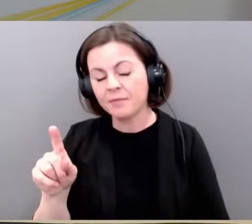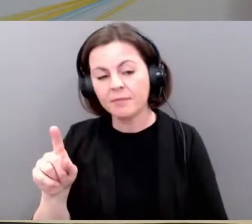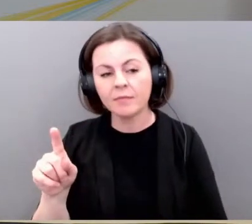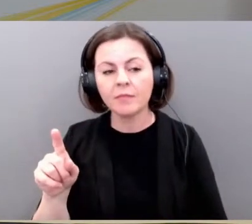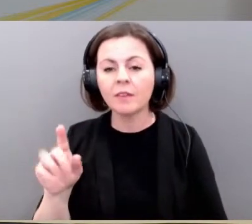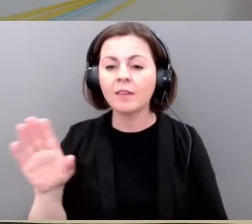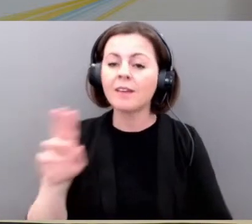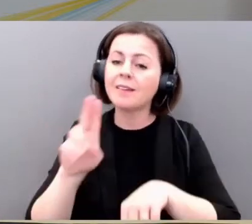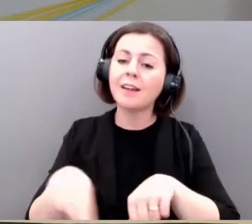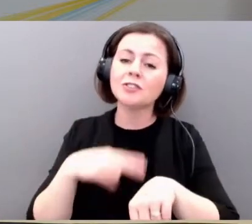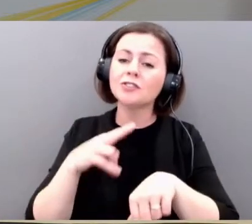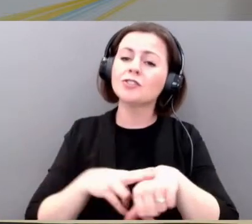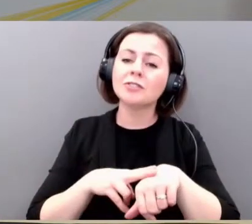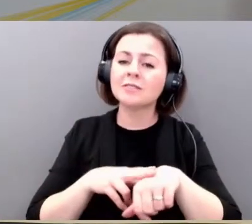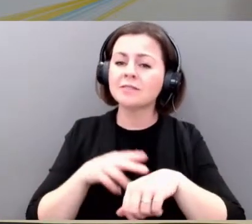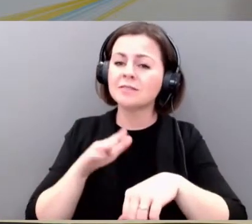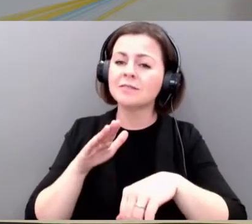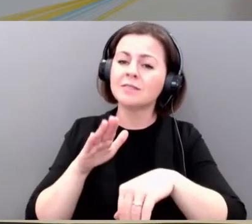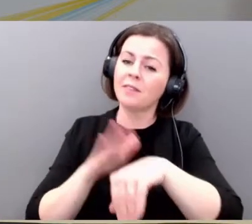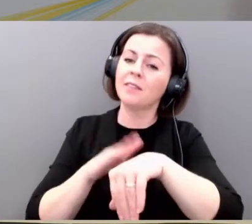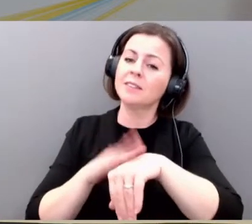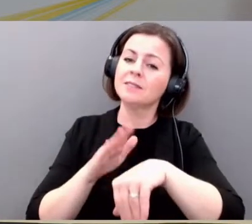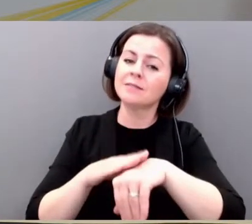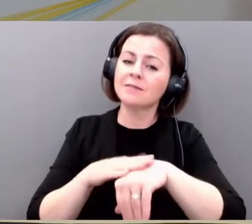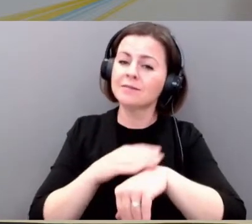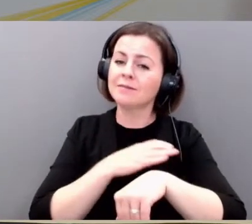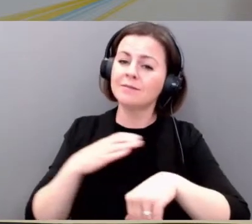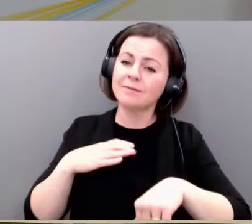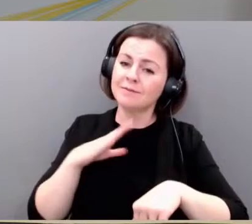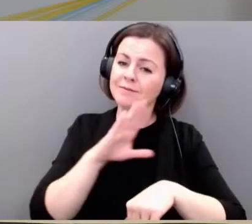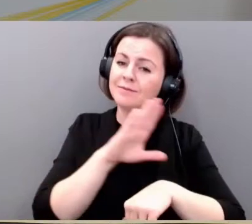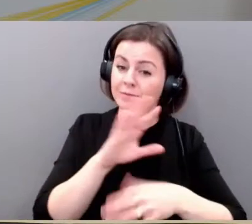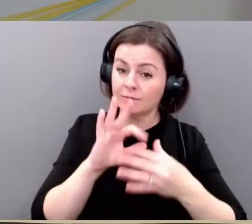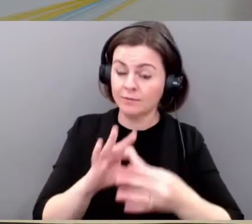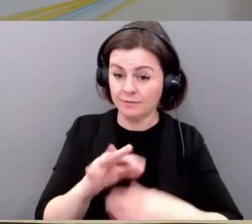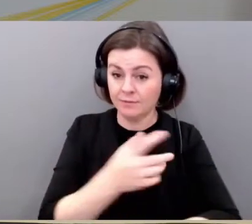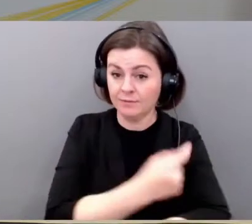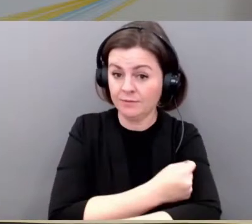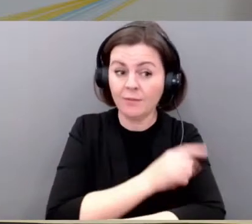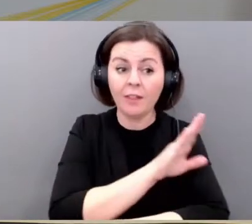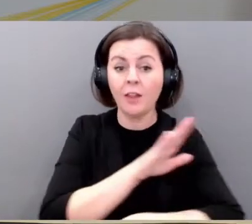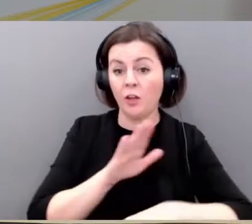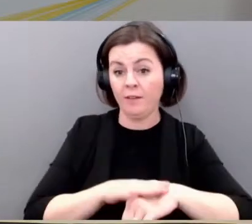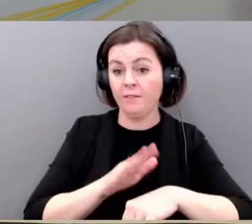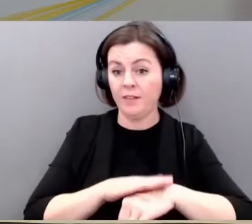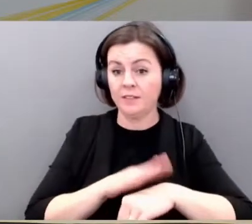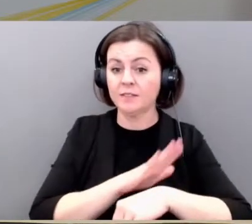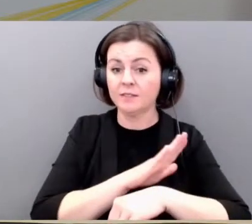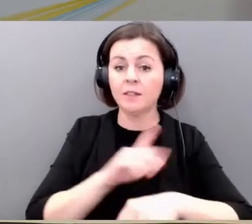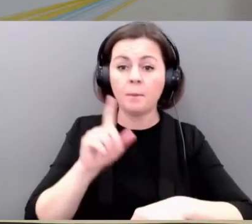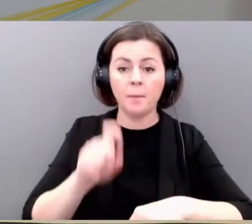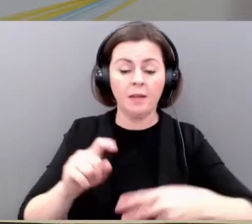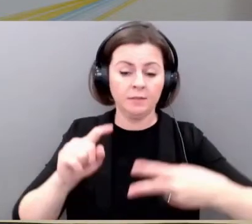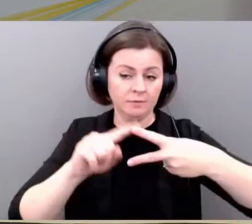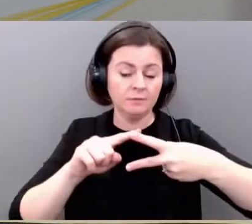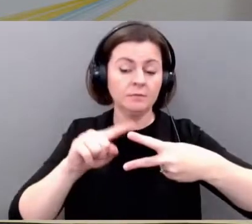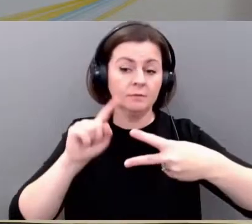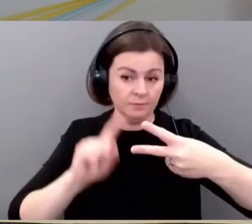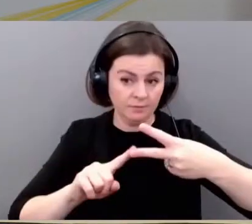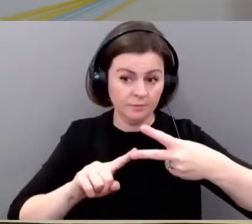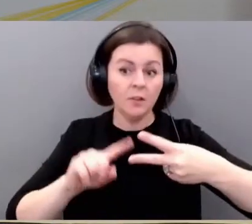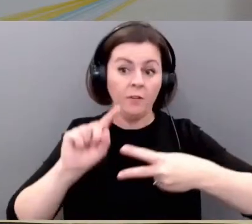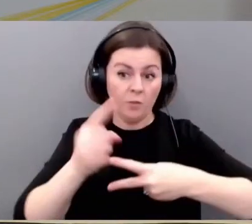this, what the advice is on this first vaccine is that you need the 2 doses of vaccine and at least 7 days